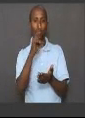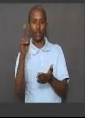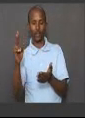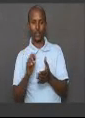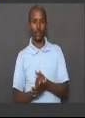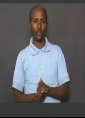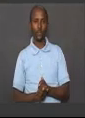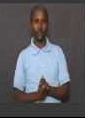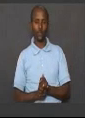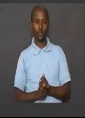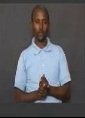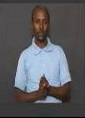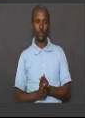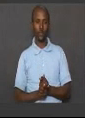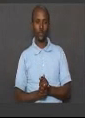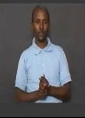7,200.